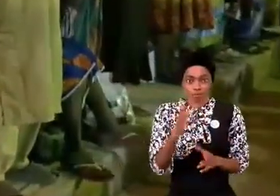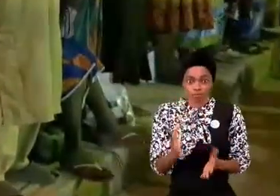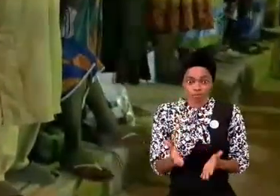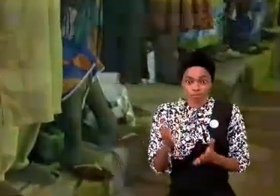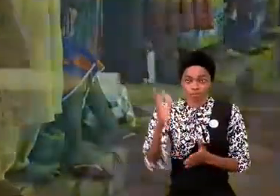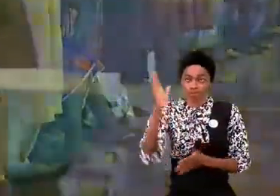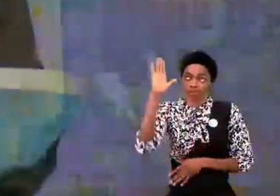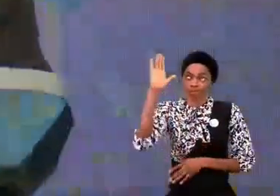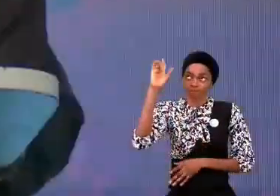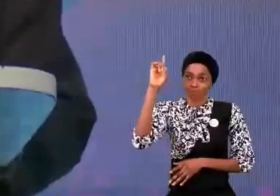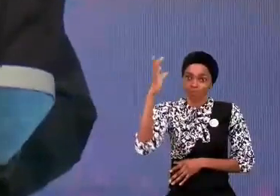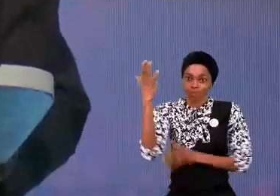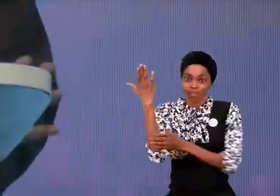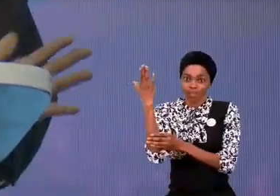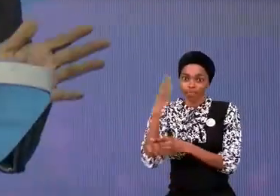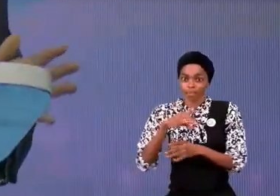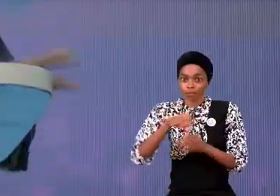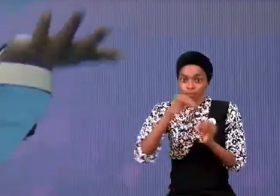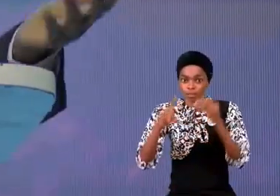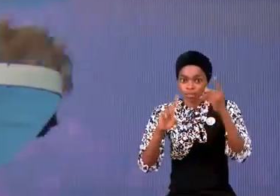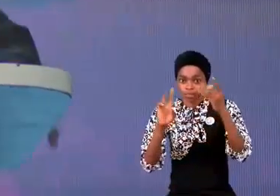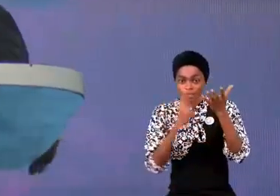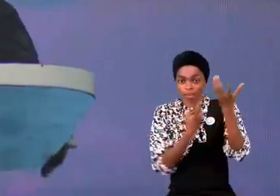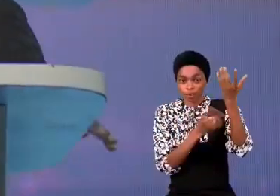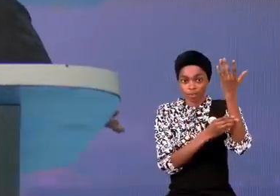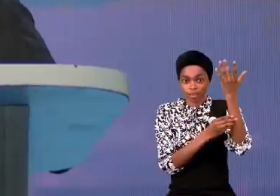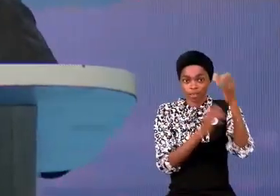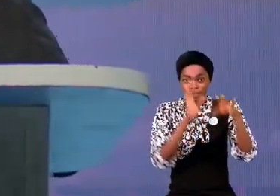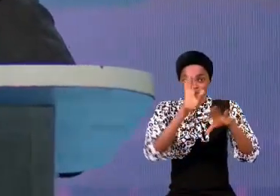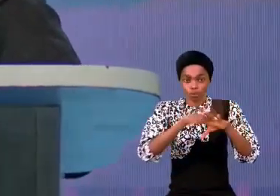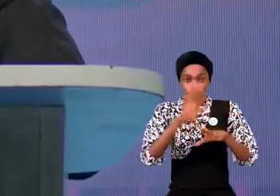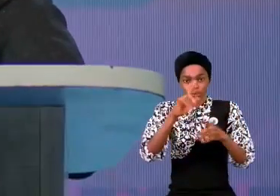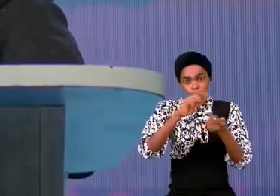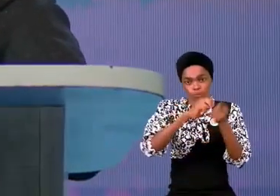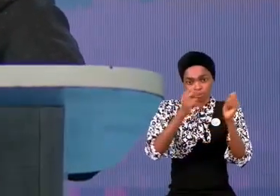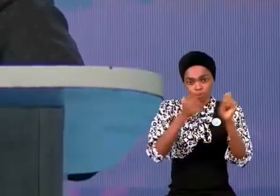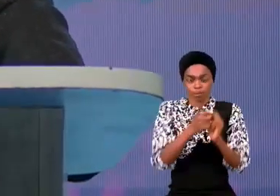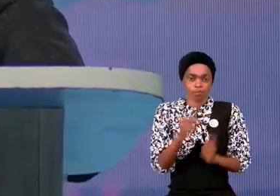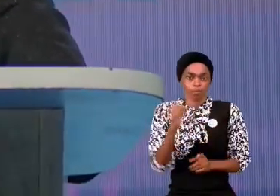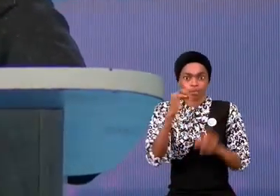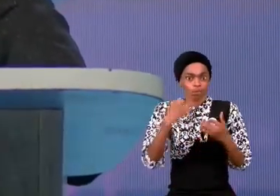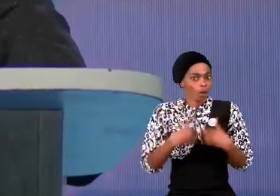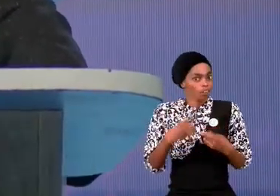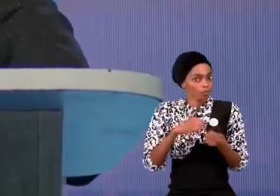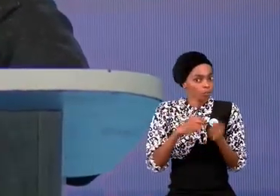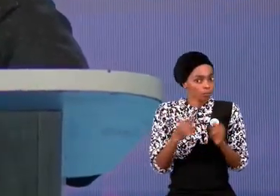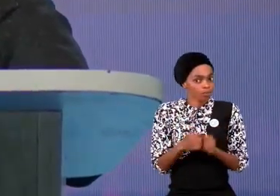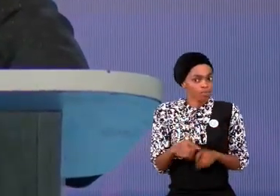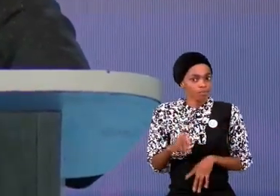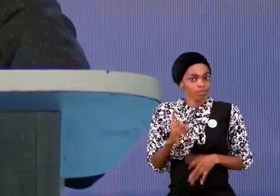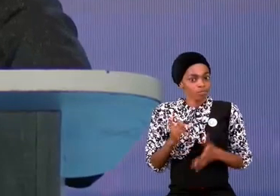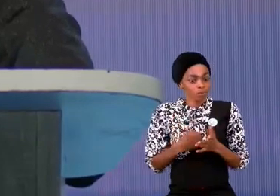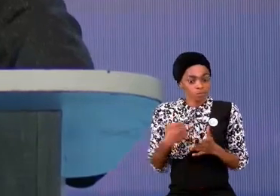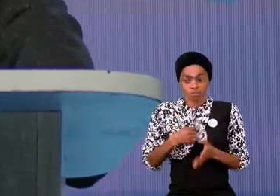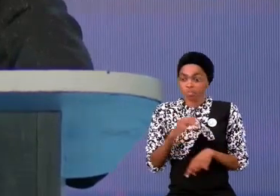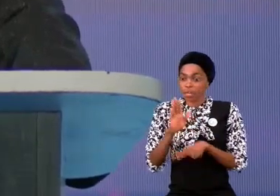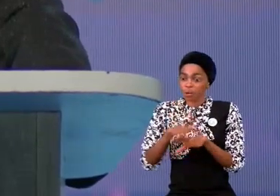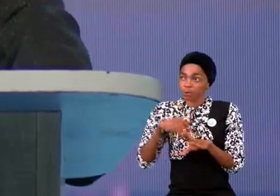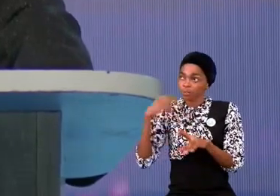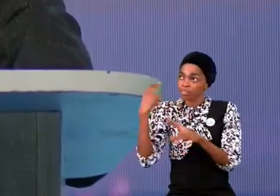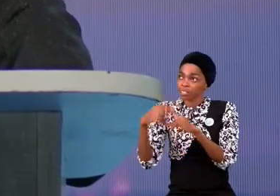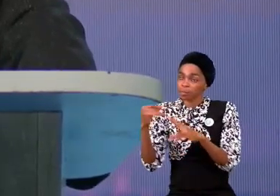challenge. Once we mention the name of Jesus, at the mention of the name of